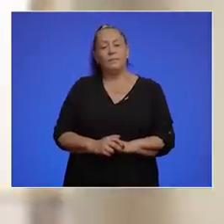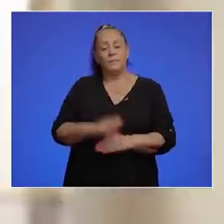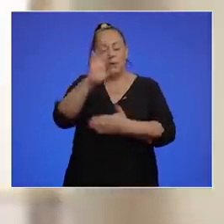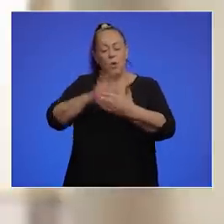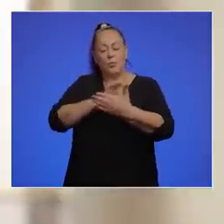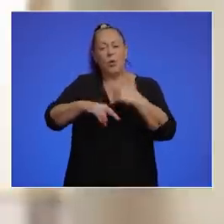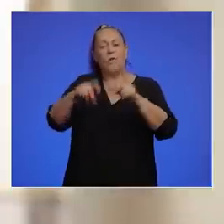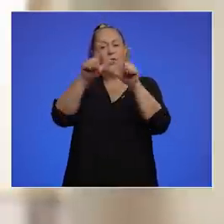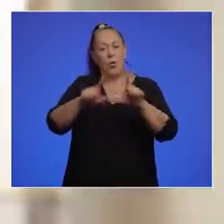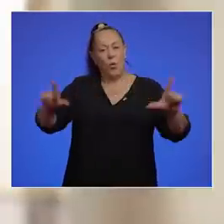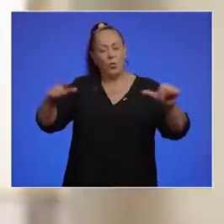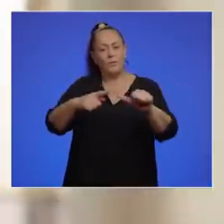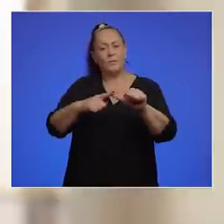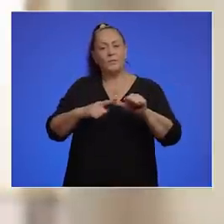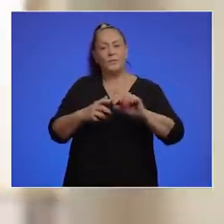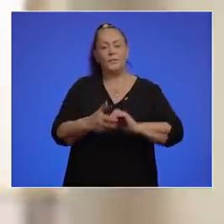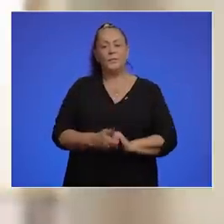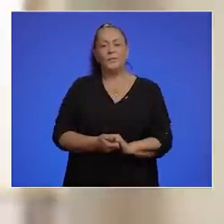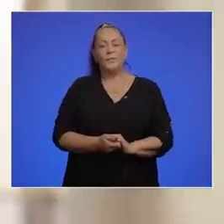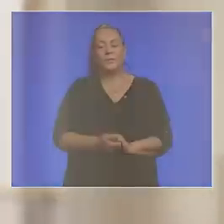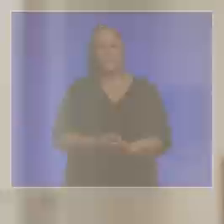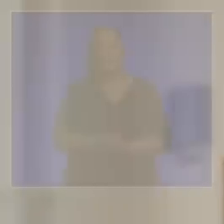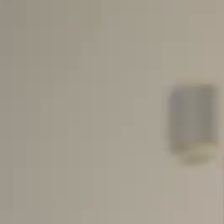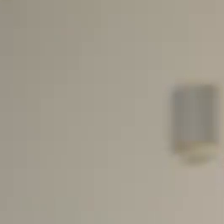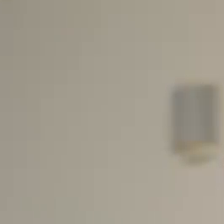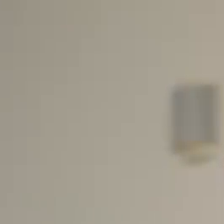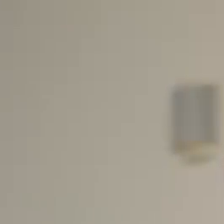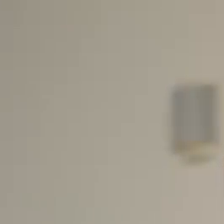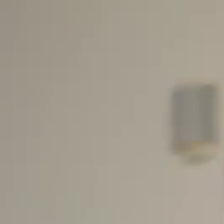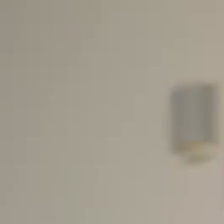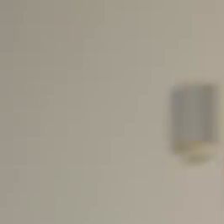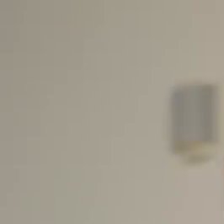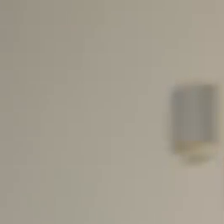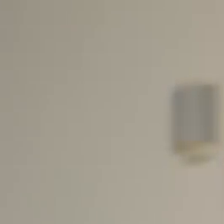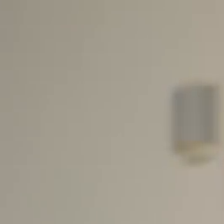The Gospel of the Lord Praise to you, Lord Jesus Christ